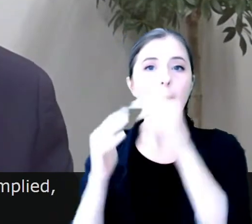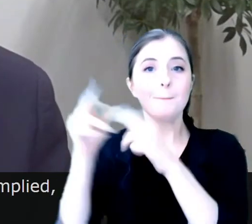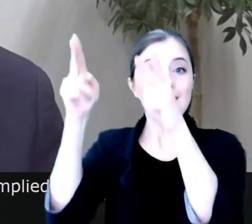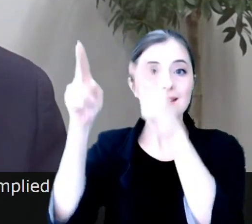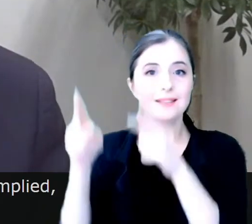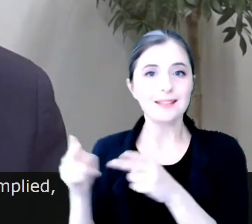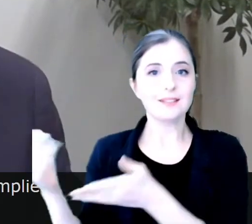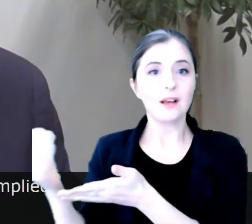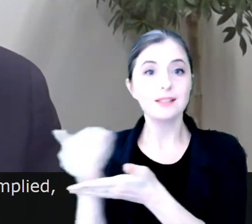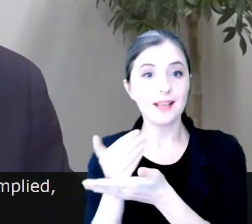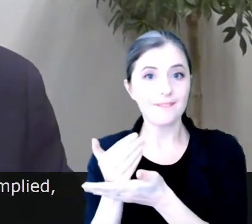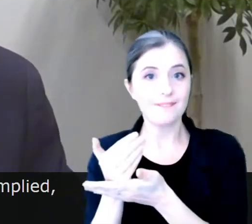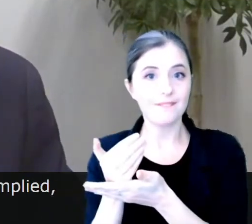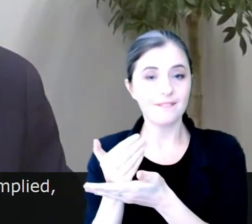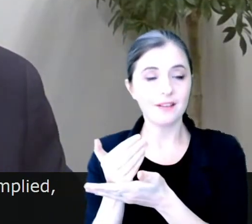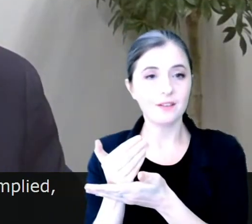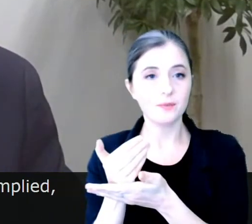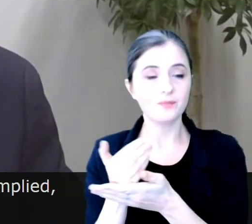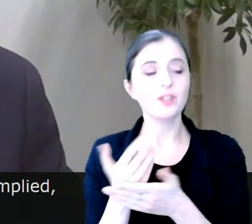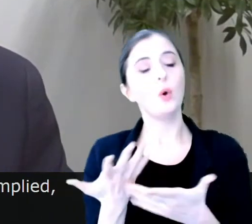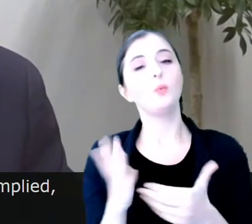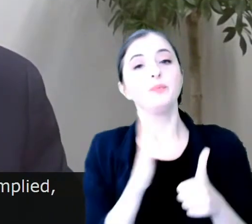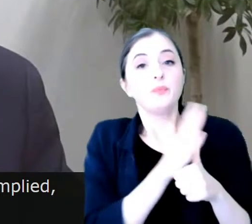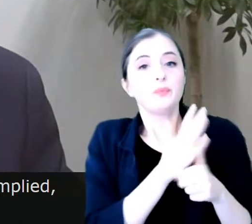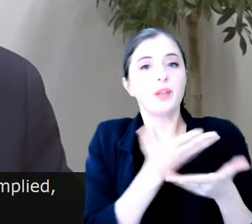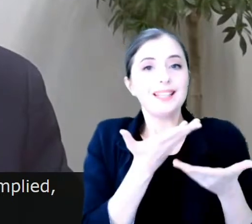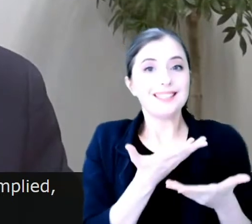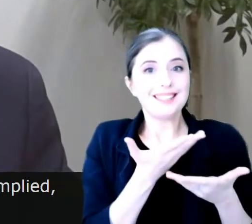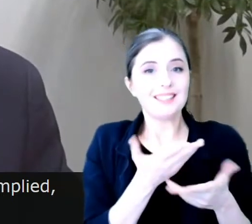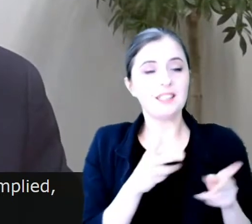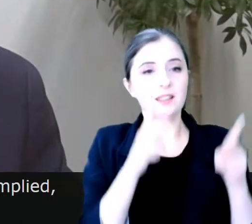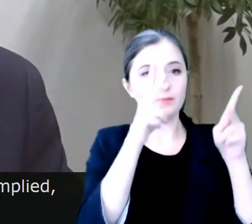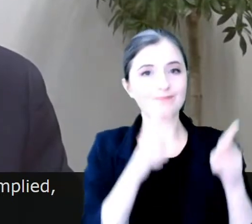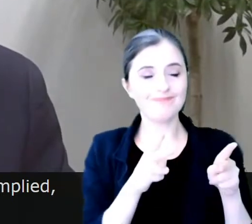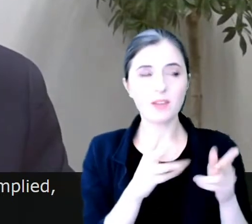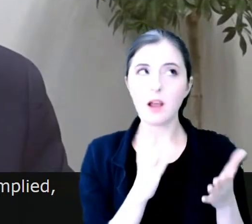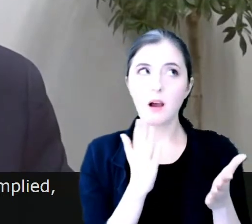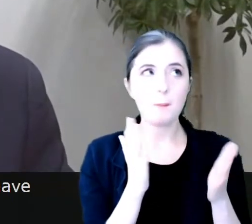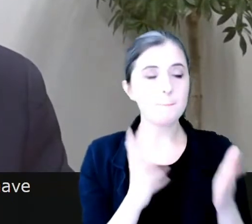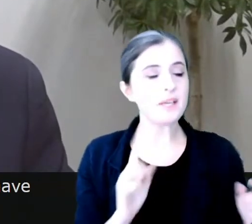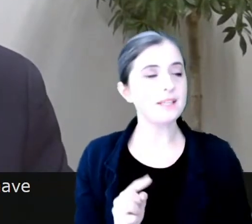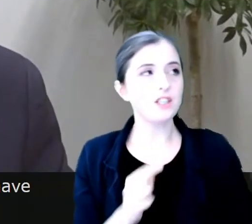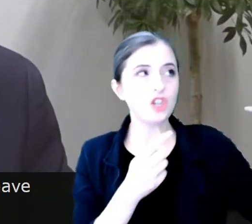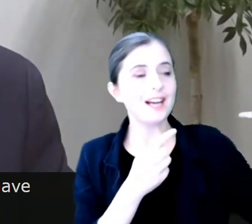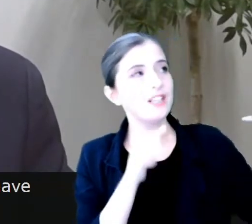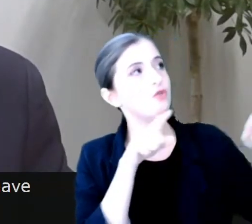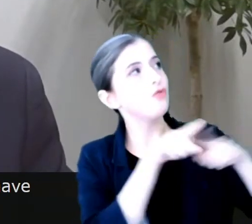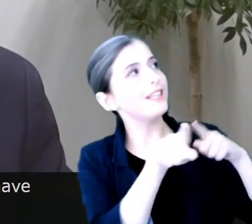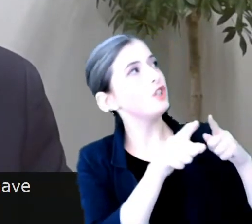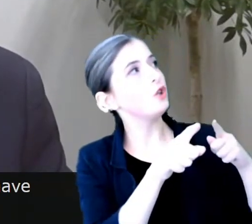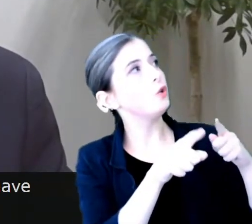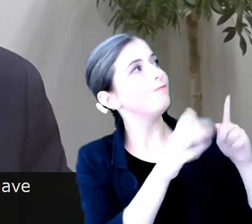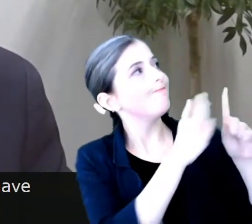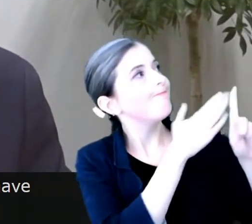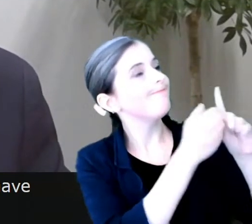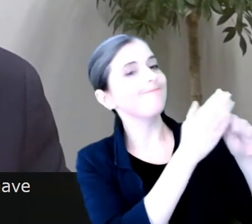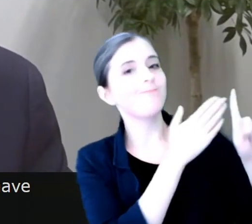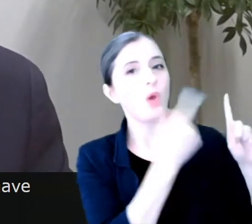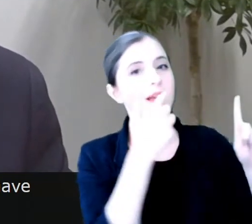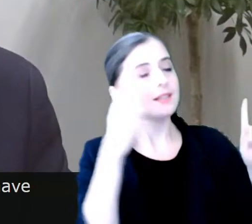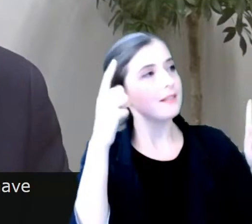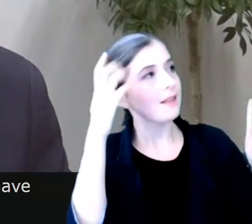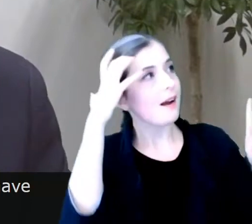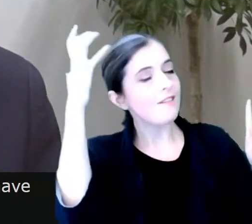buildings that are already being built, we've had a real challenge trying to persuade the government to do right by the families in London who live in tall